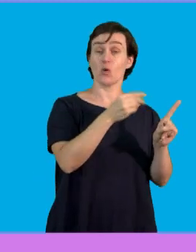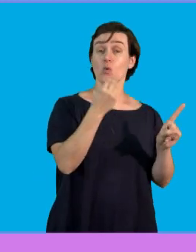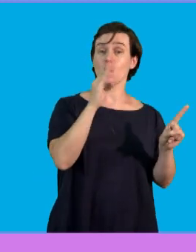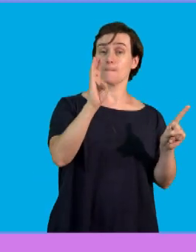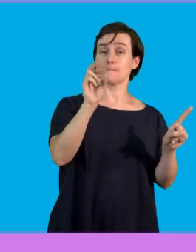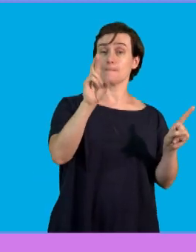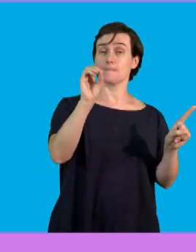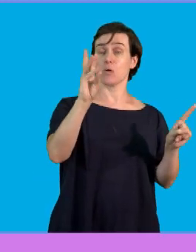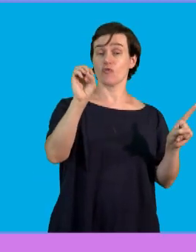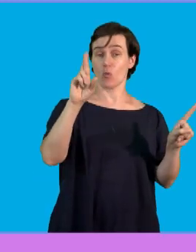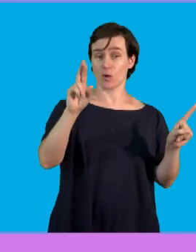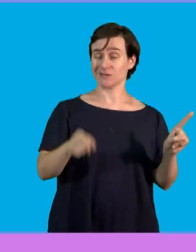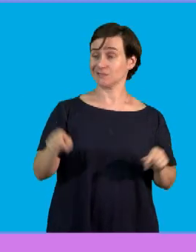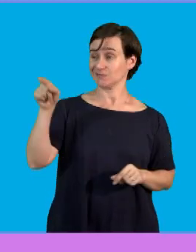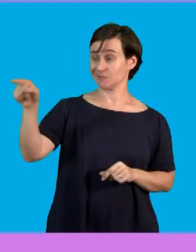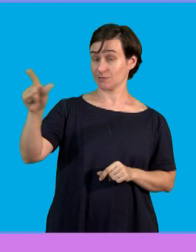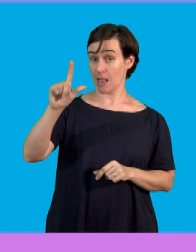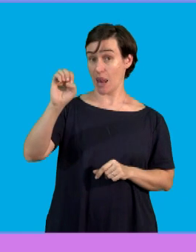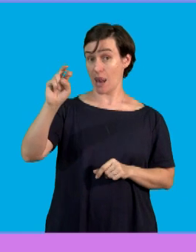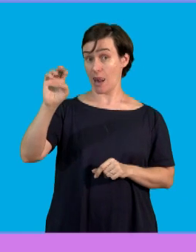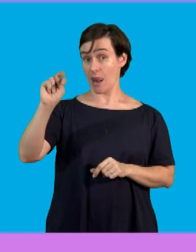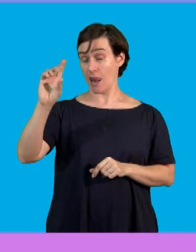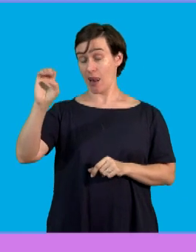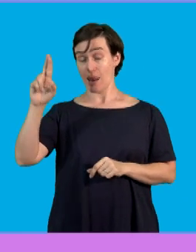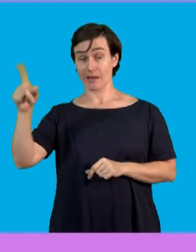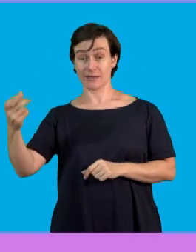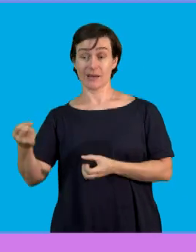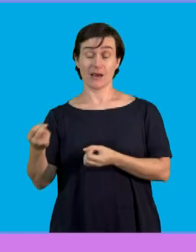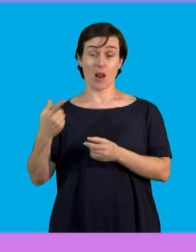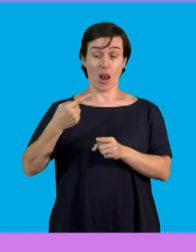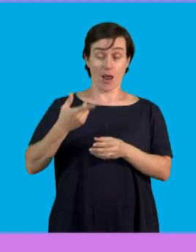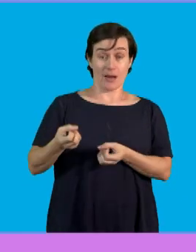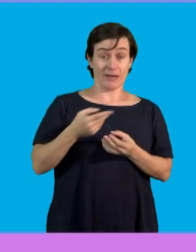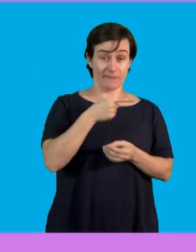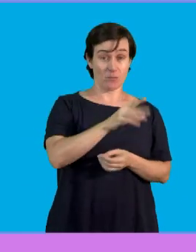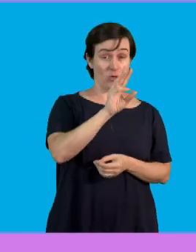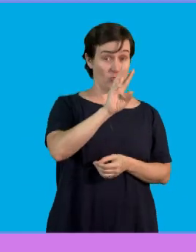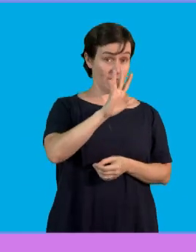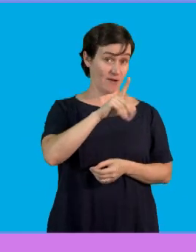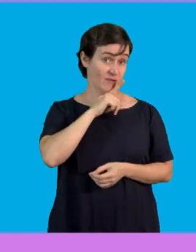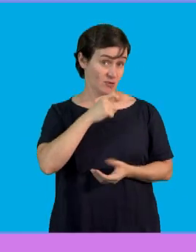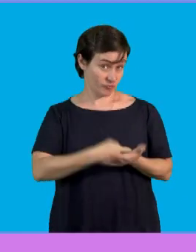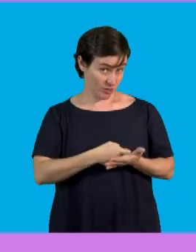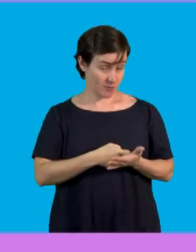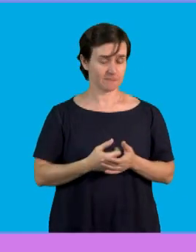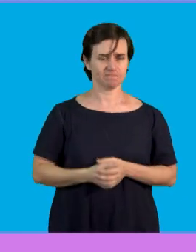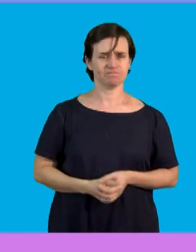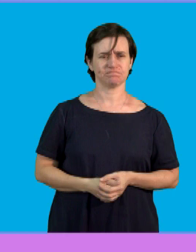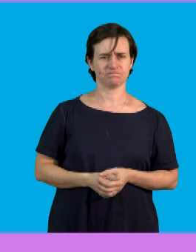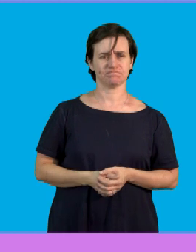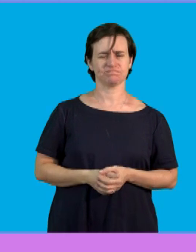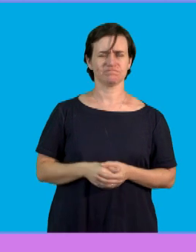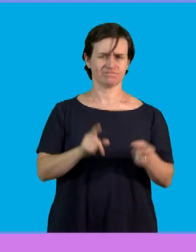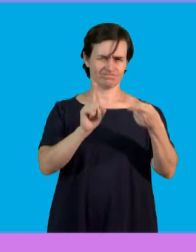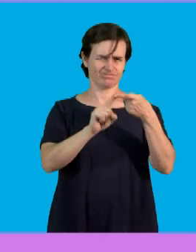a lender of which will be lending Mr. Jones 35,000. So now looking at number A, let us look at it.